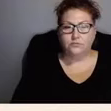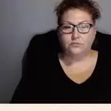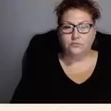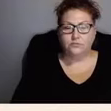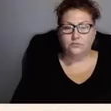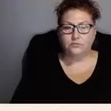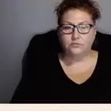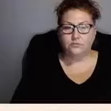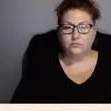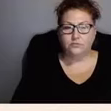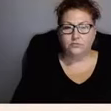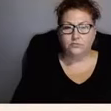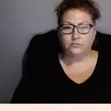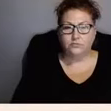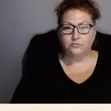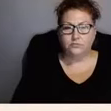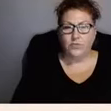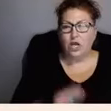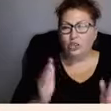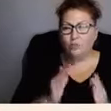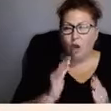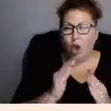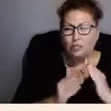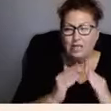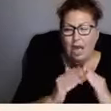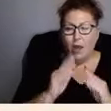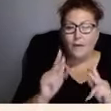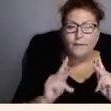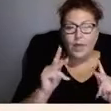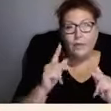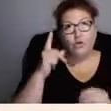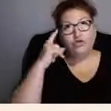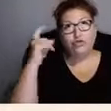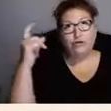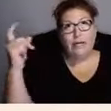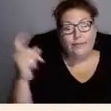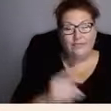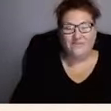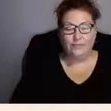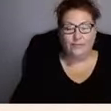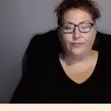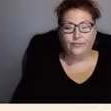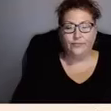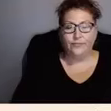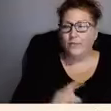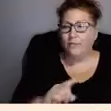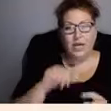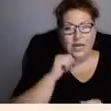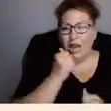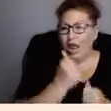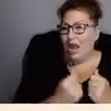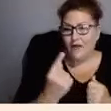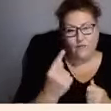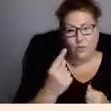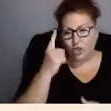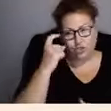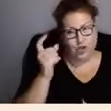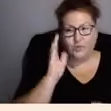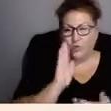In a small, sleepy town, people are dreaming. But not everyone's dreams will come true.